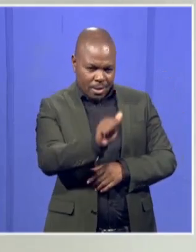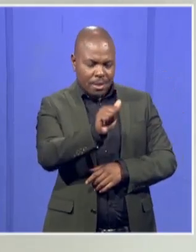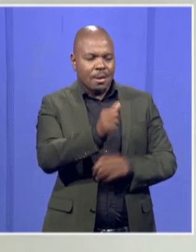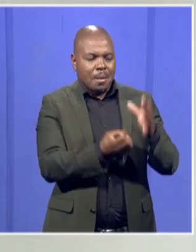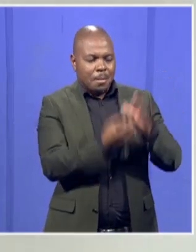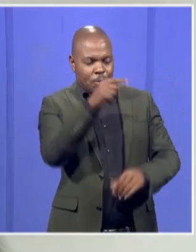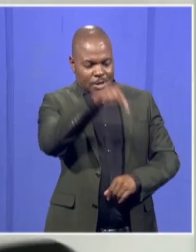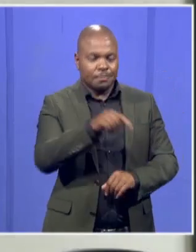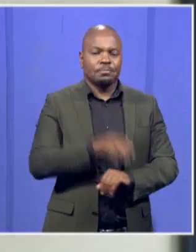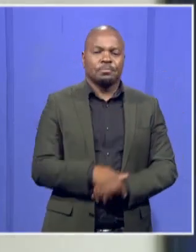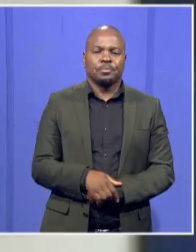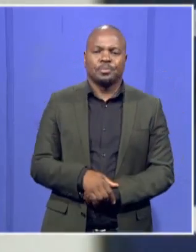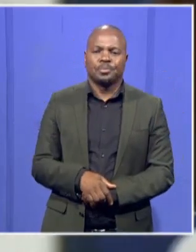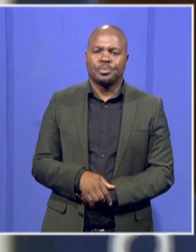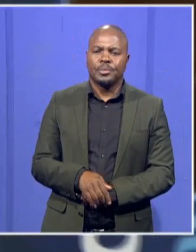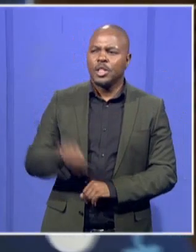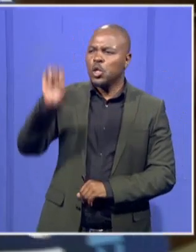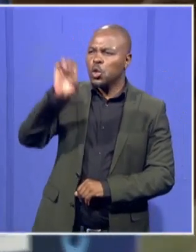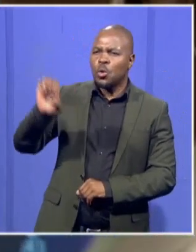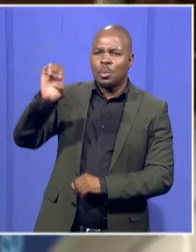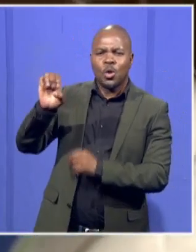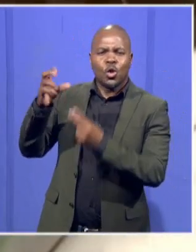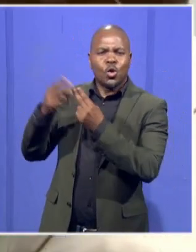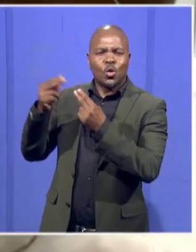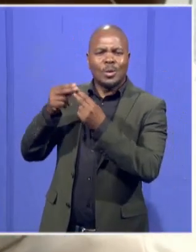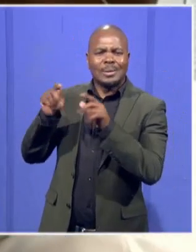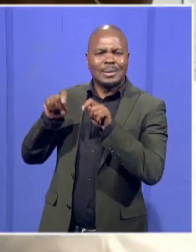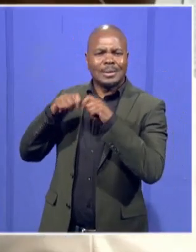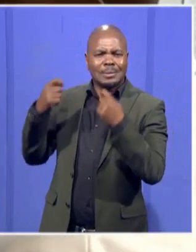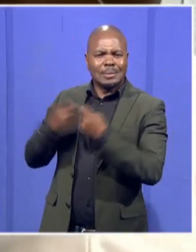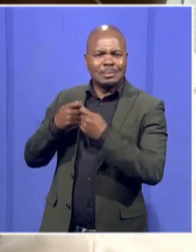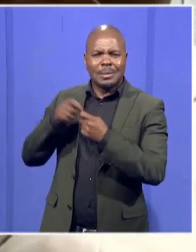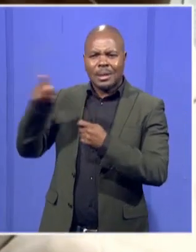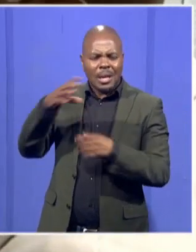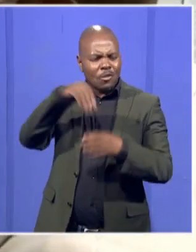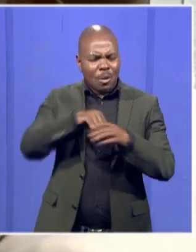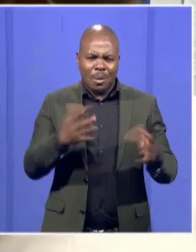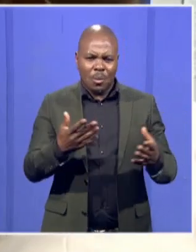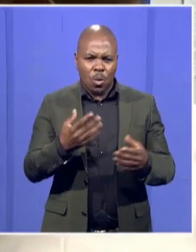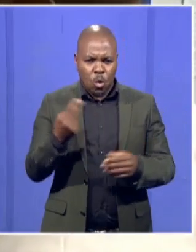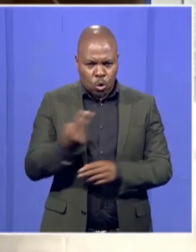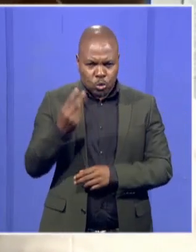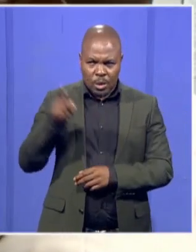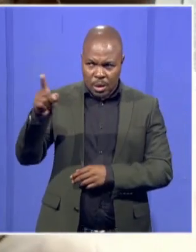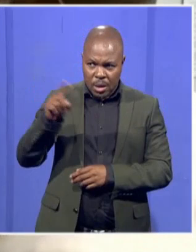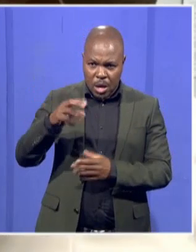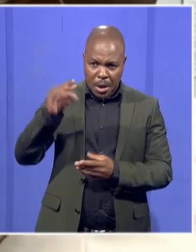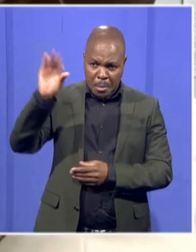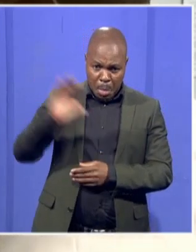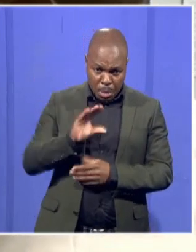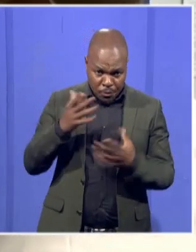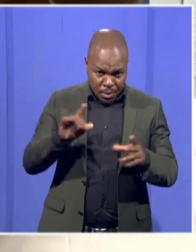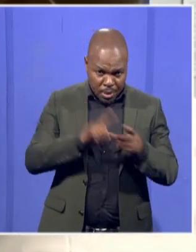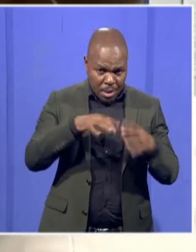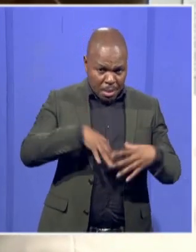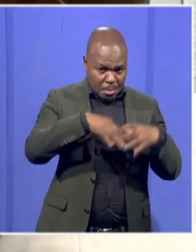producing. Also, the European Union team, how involved were they? I understand they also had a financial role to play in the